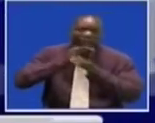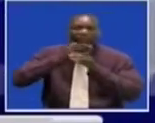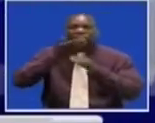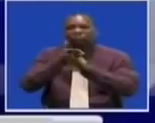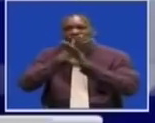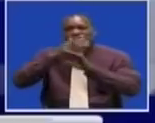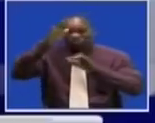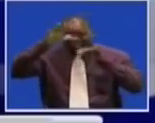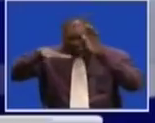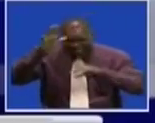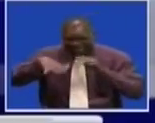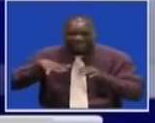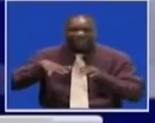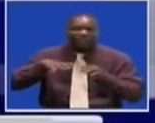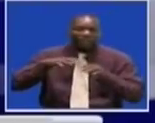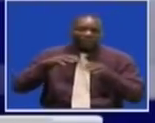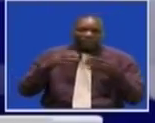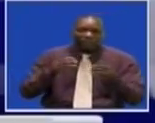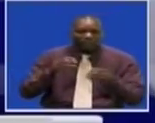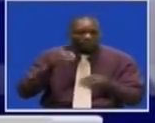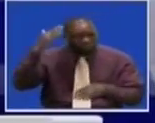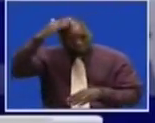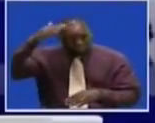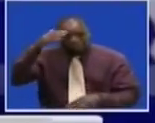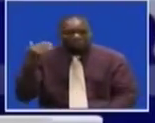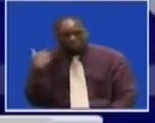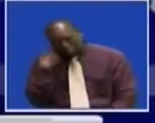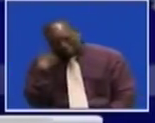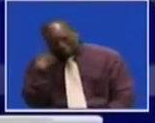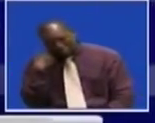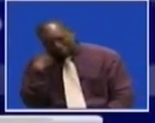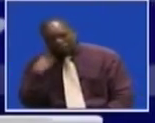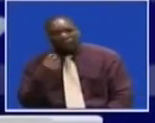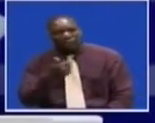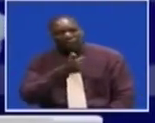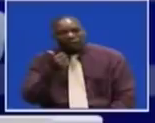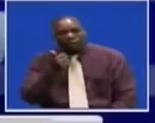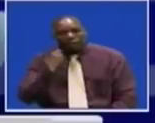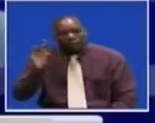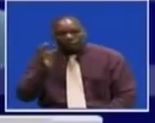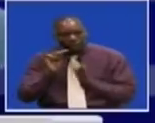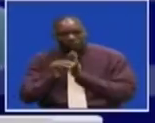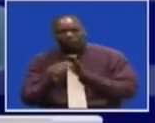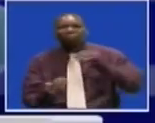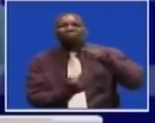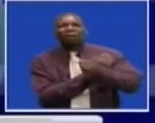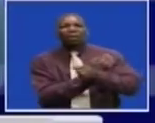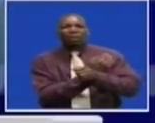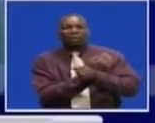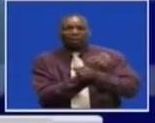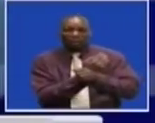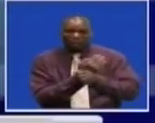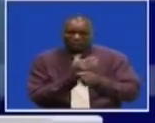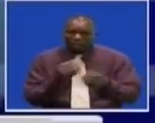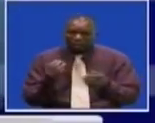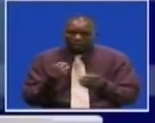Nkana failed to impress in the early minutes, and El Ahly took advantage in the 7th minute, scoring through Willard Hamid,